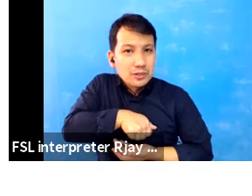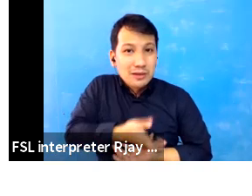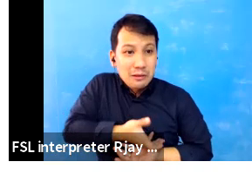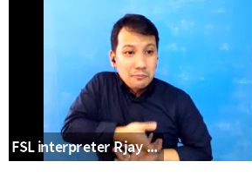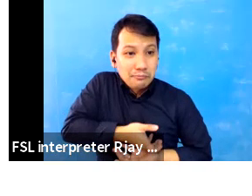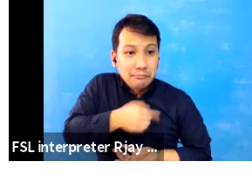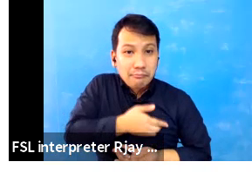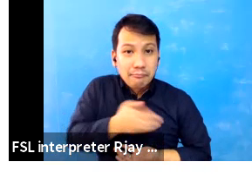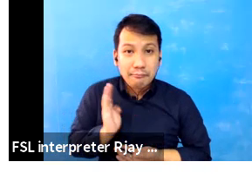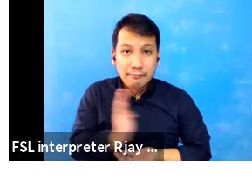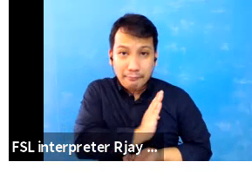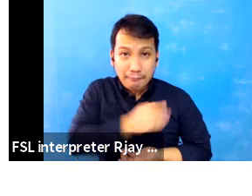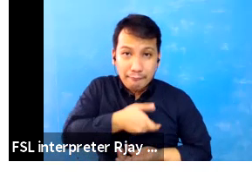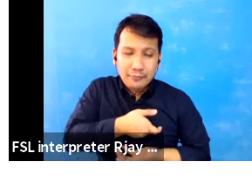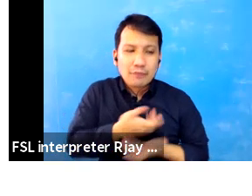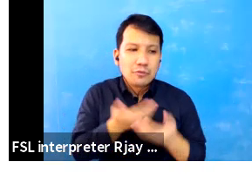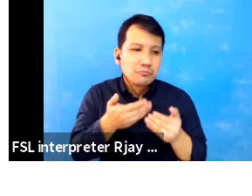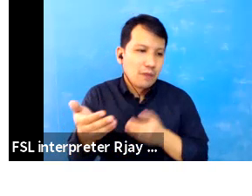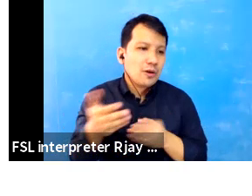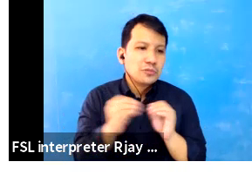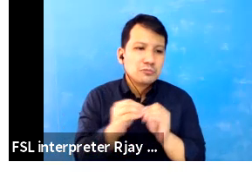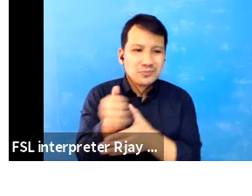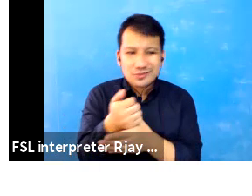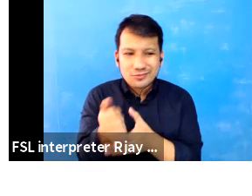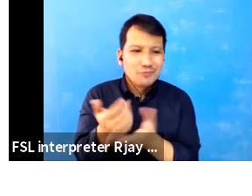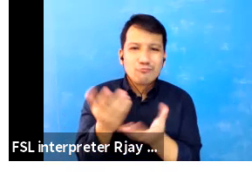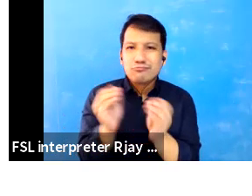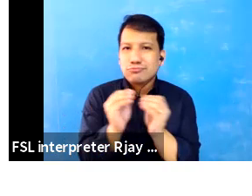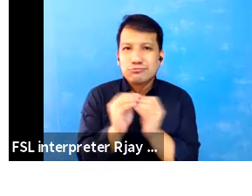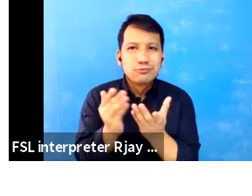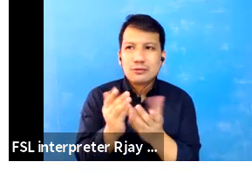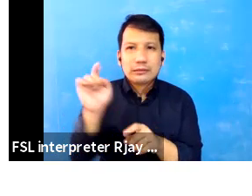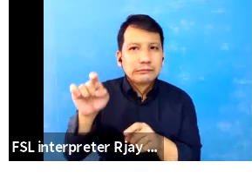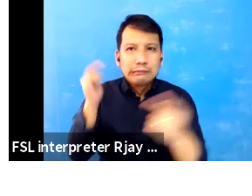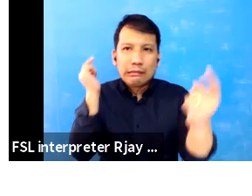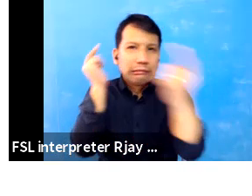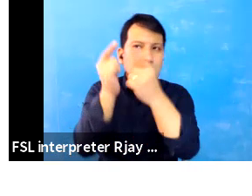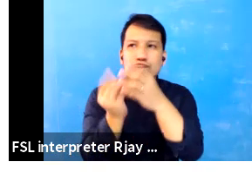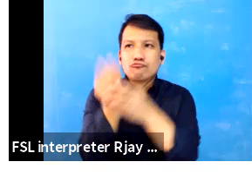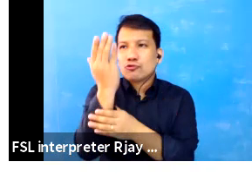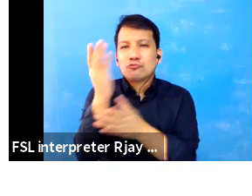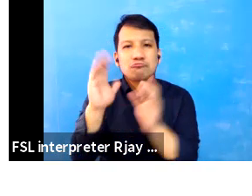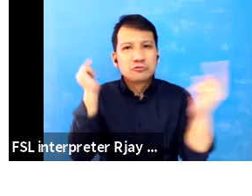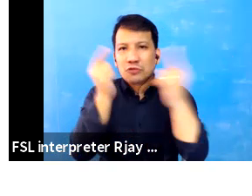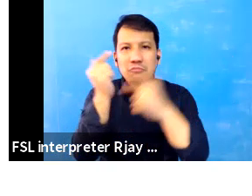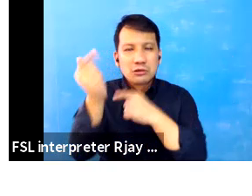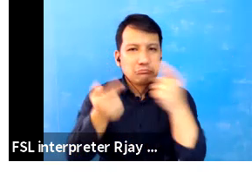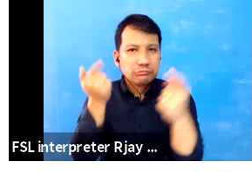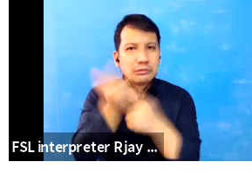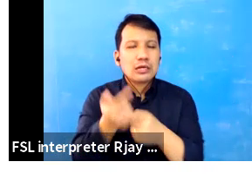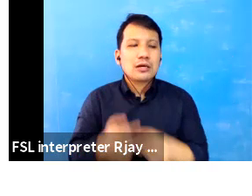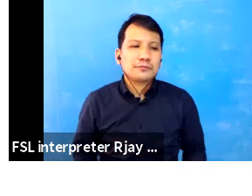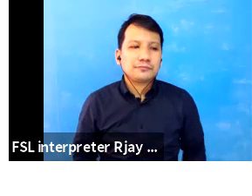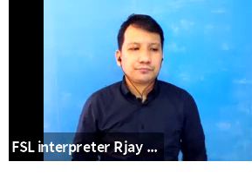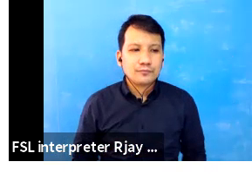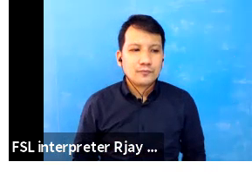the level that we would like to, so it would look like we may not meet our global targets. And obviously,